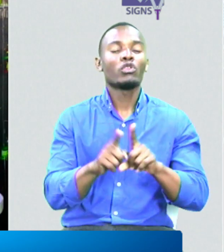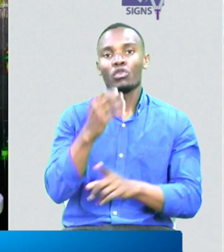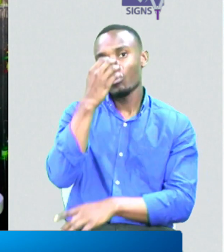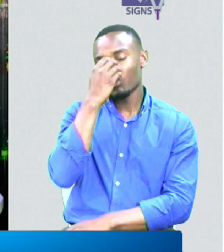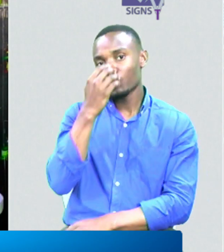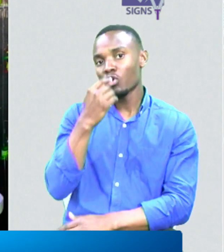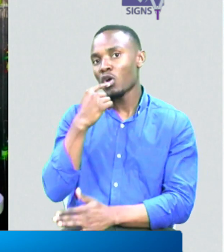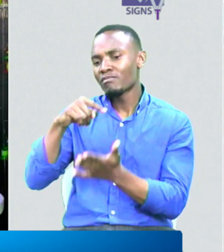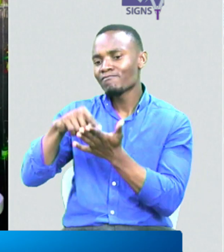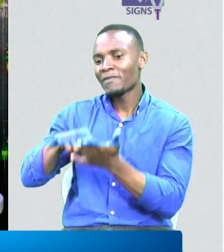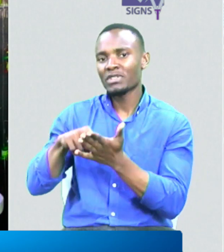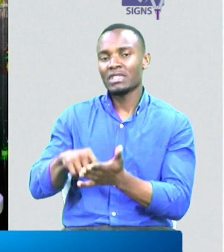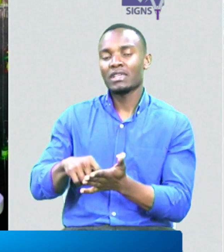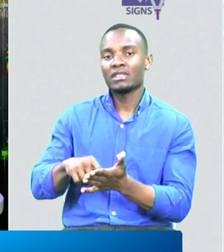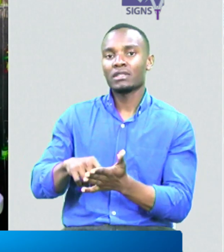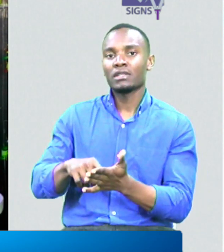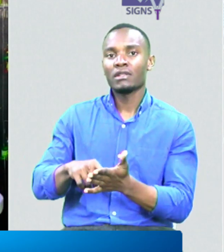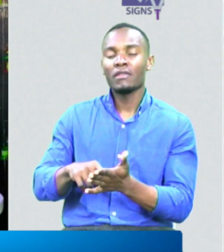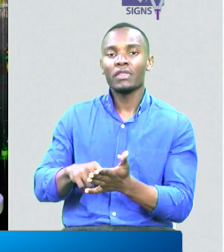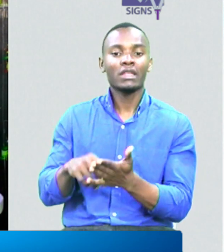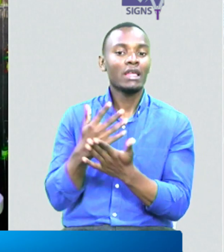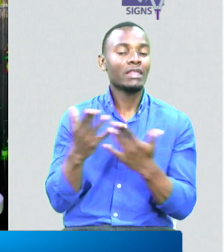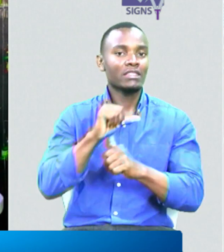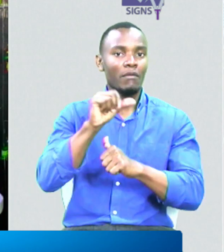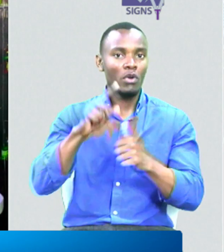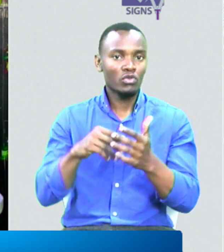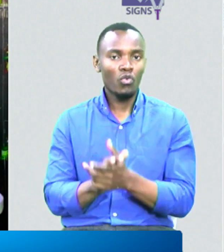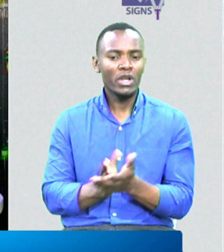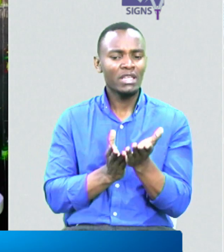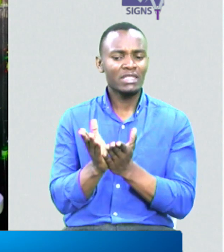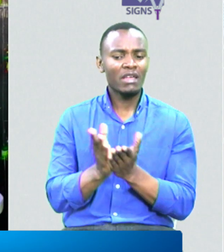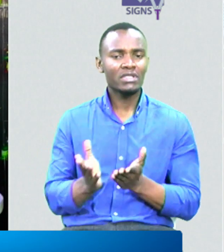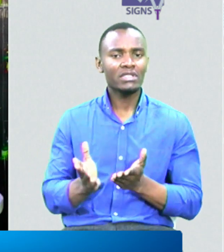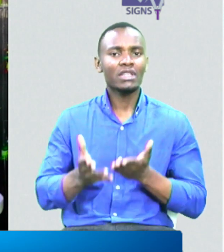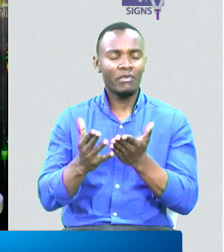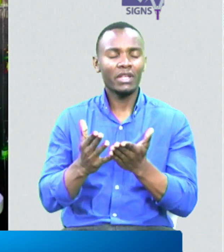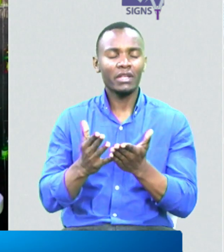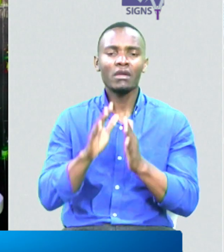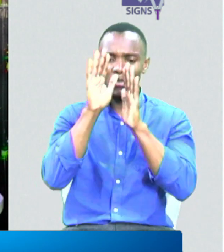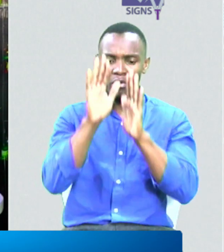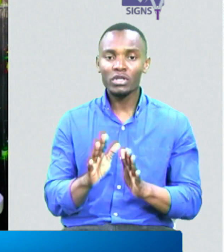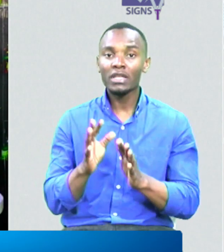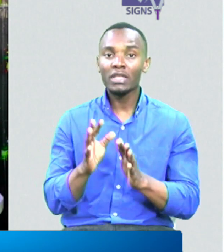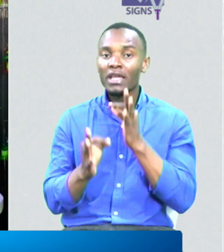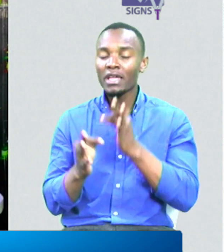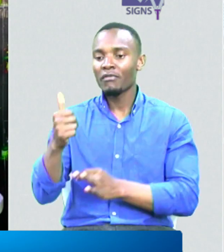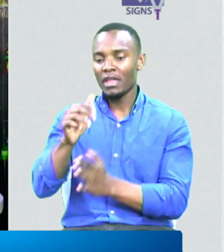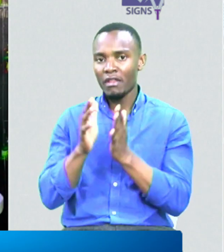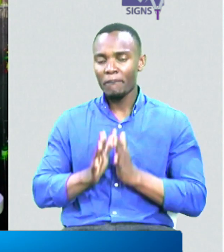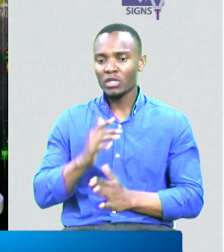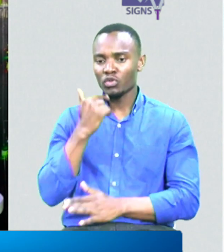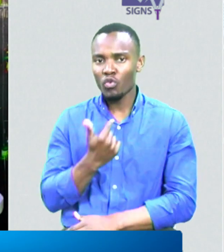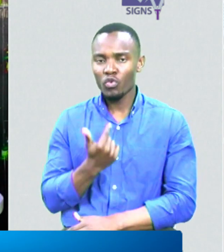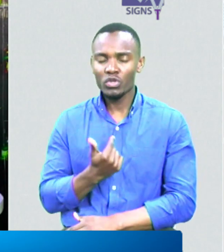they portray integrity in their conduct. Ruto emphasized that he holds matters